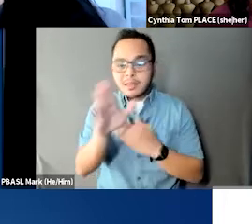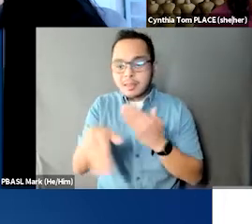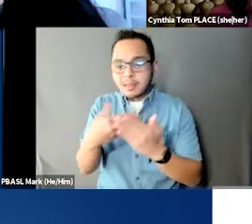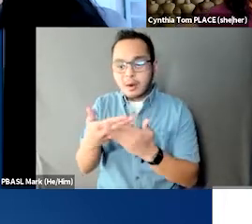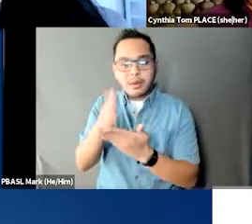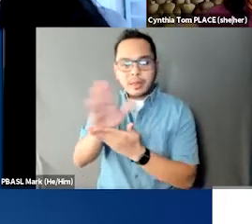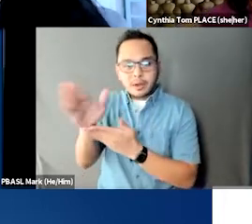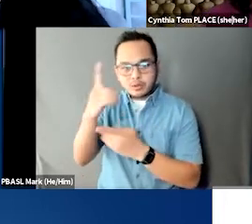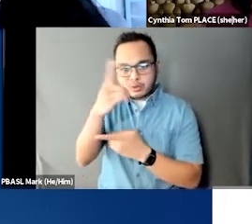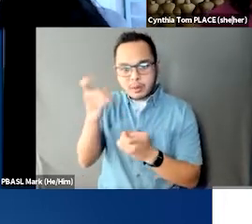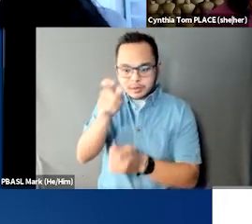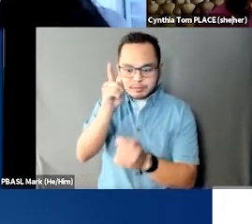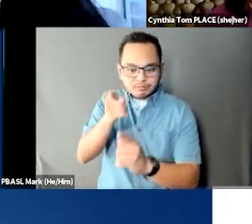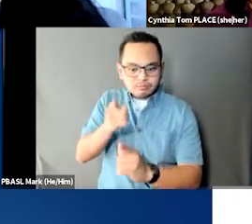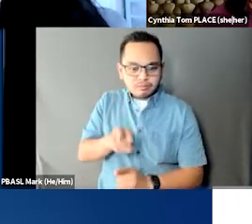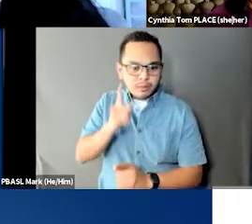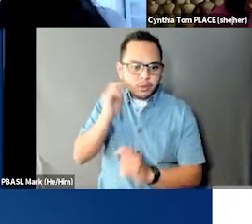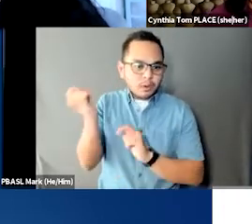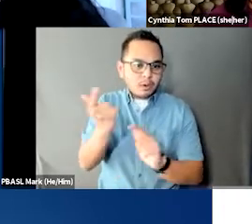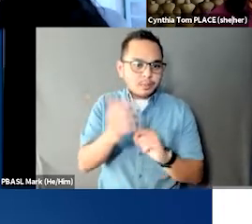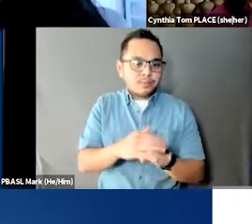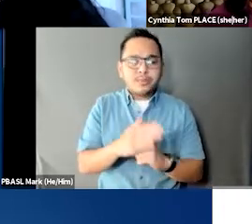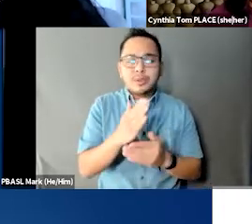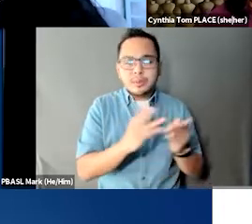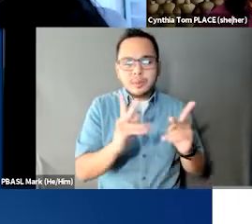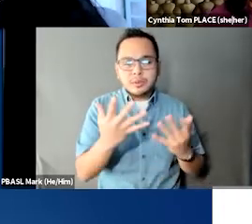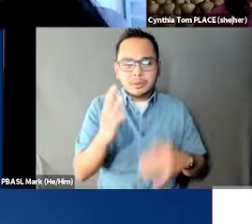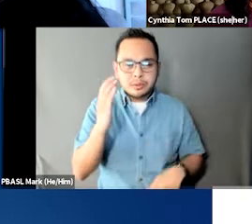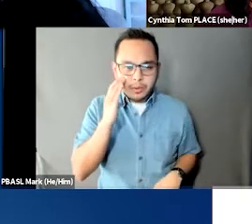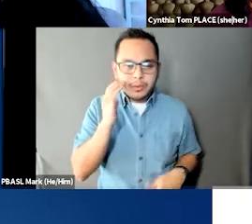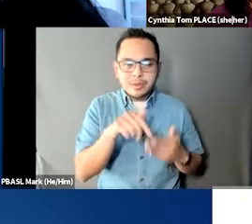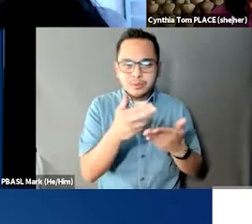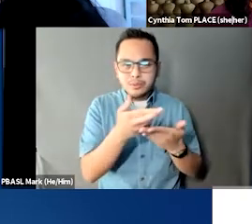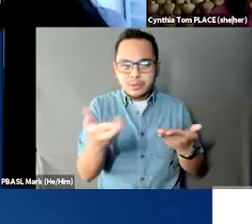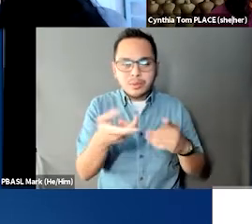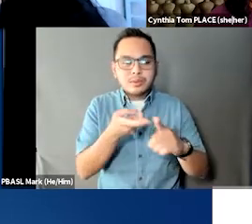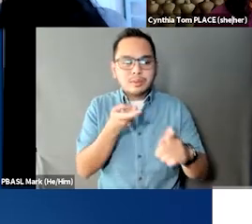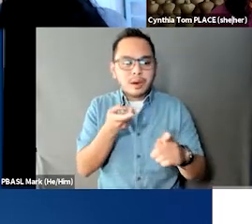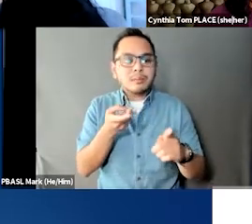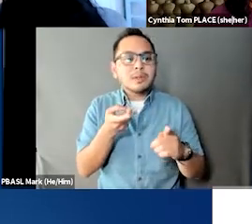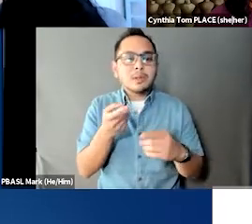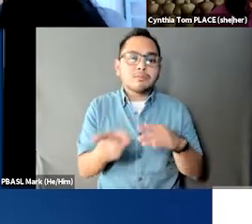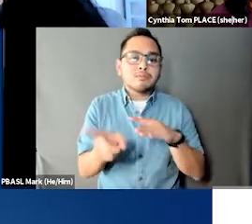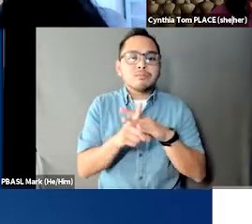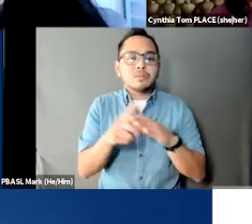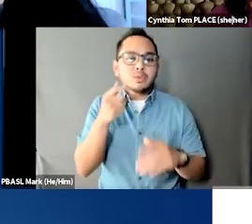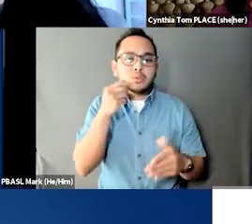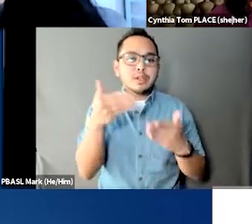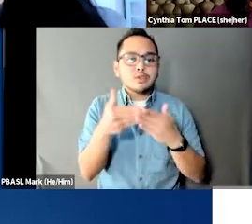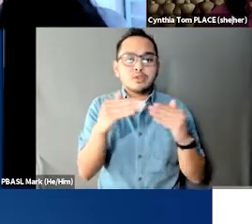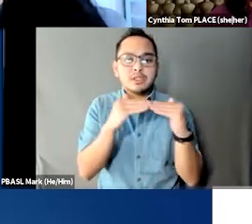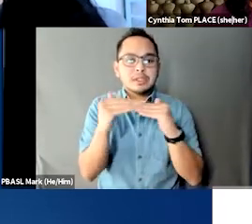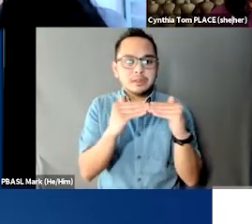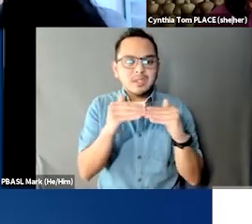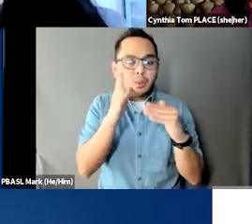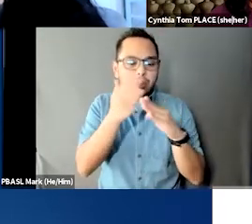each one. Some of you may be familiar with this resource from Showing Up for Racial Justice, and it breaks down white